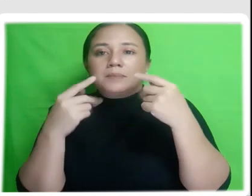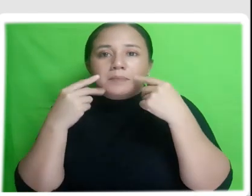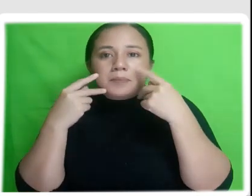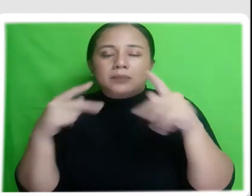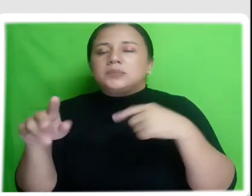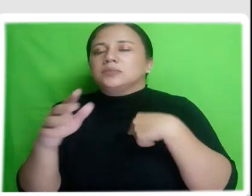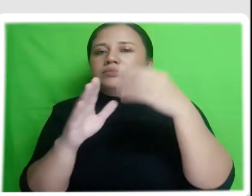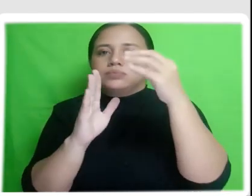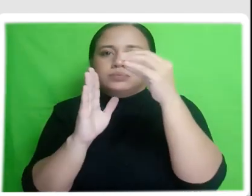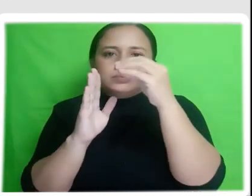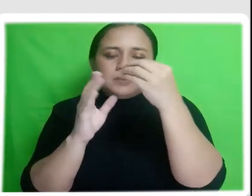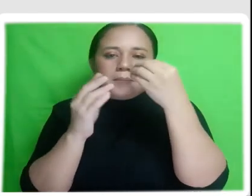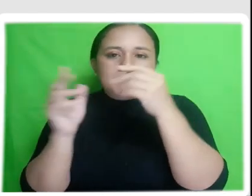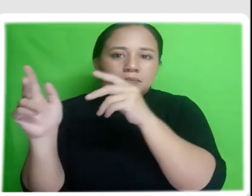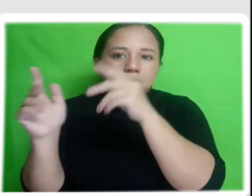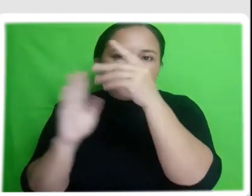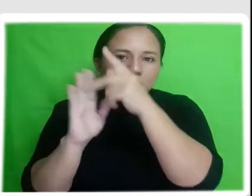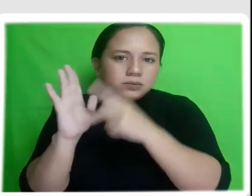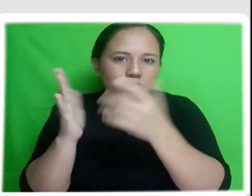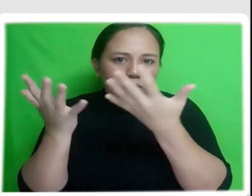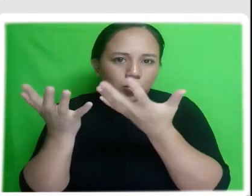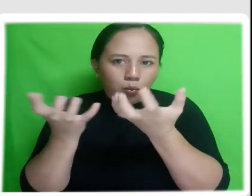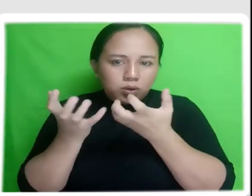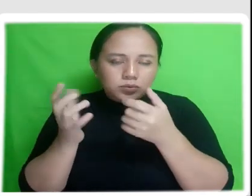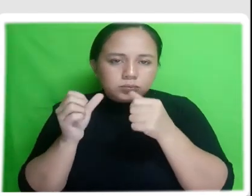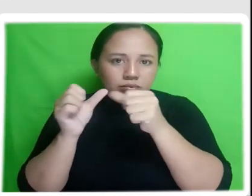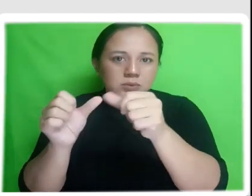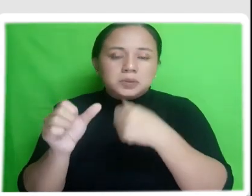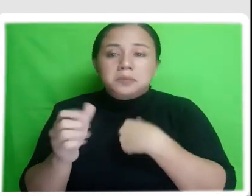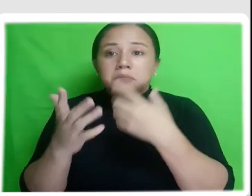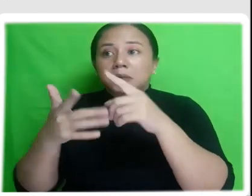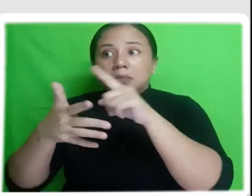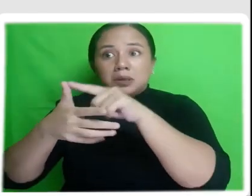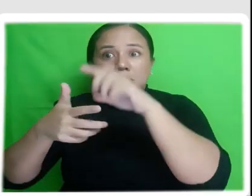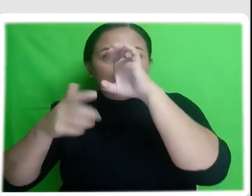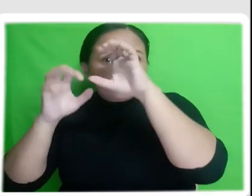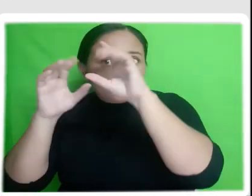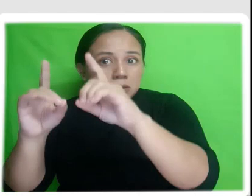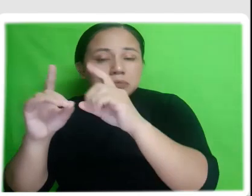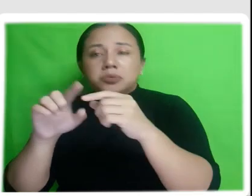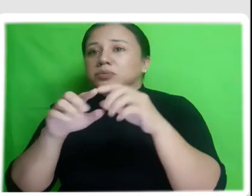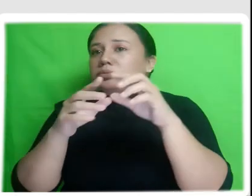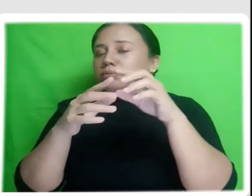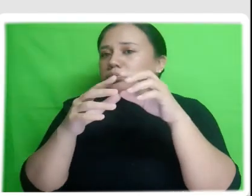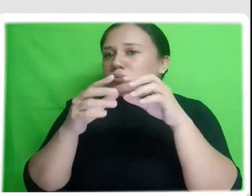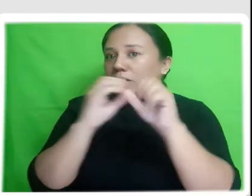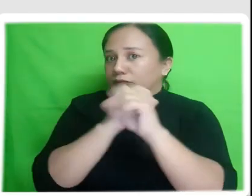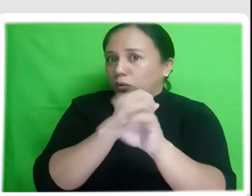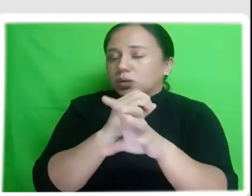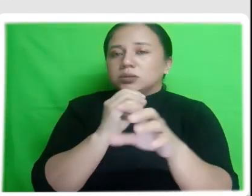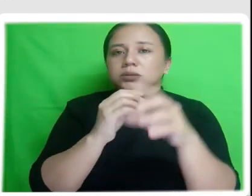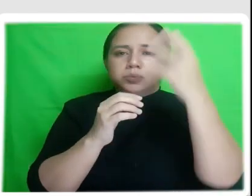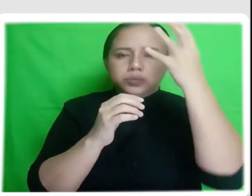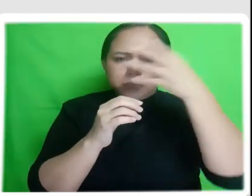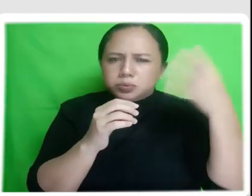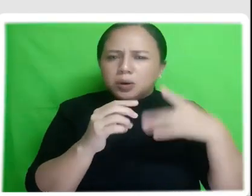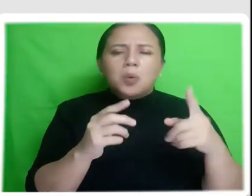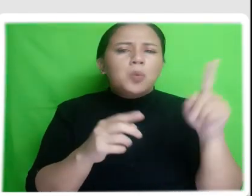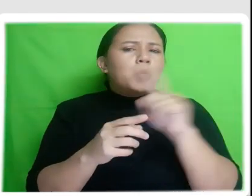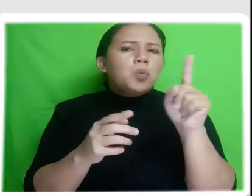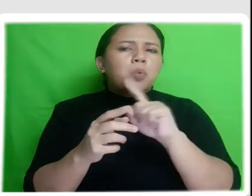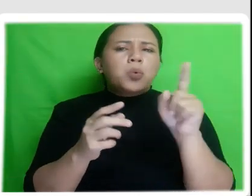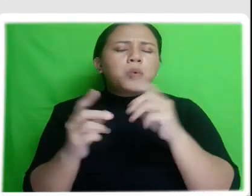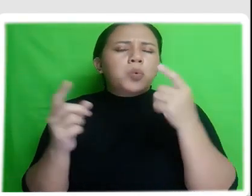pursue? So whether it's in education, advocacy, or citizenship, what are the kinds of